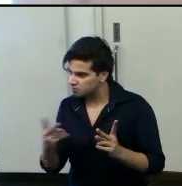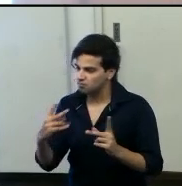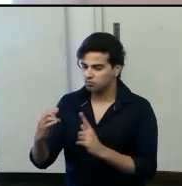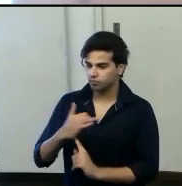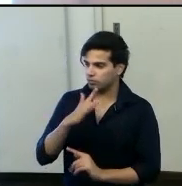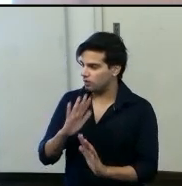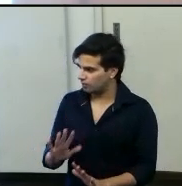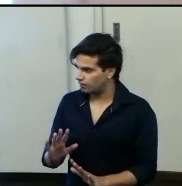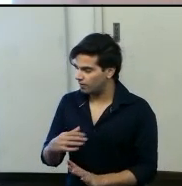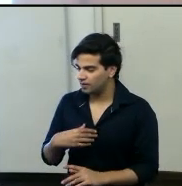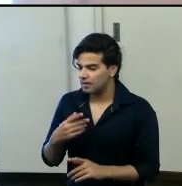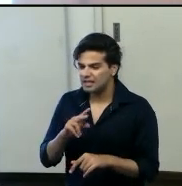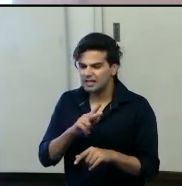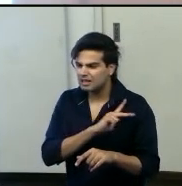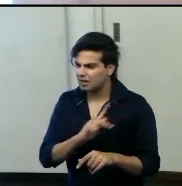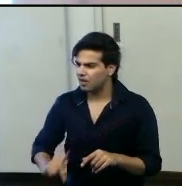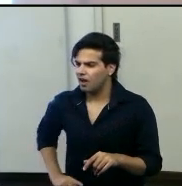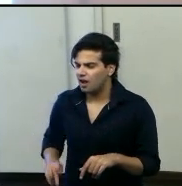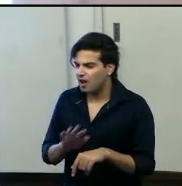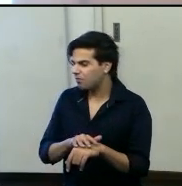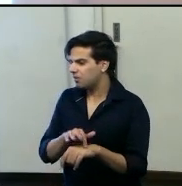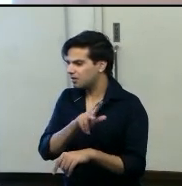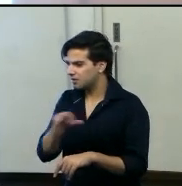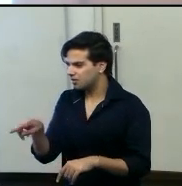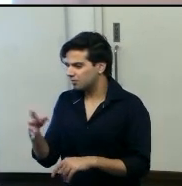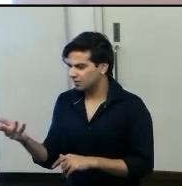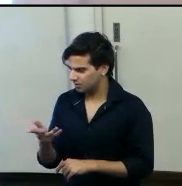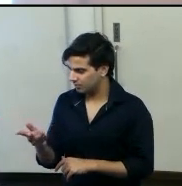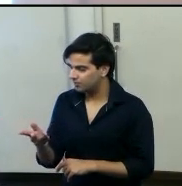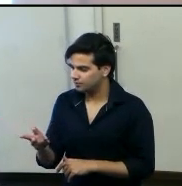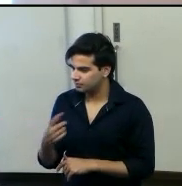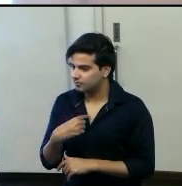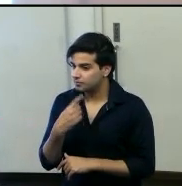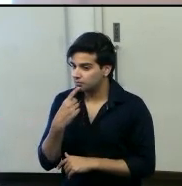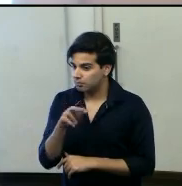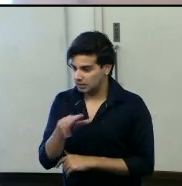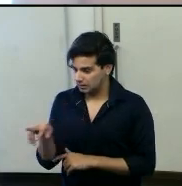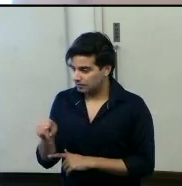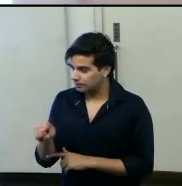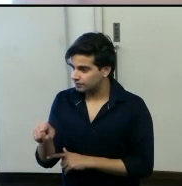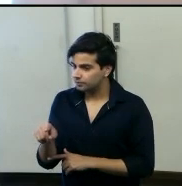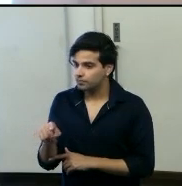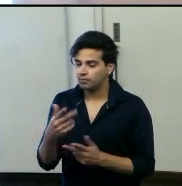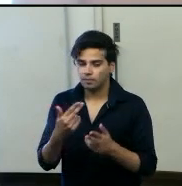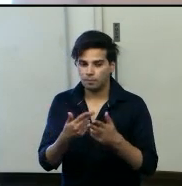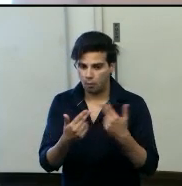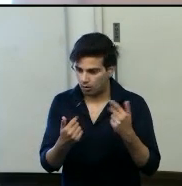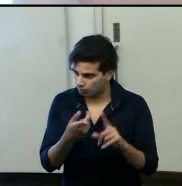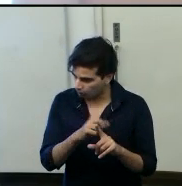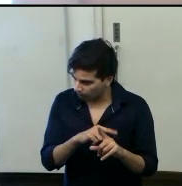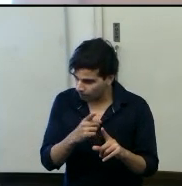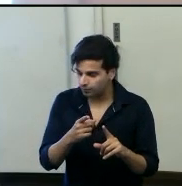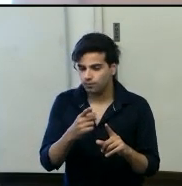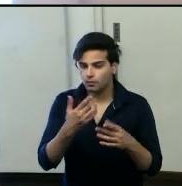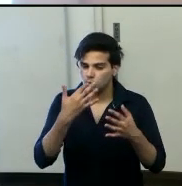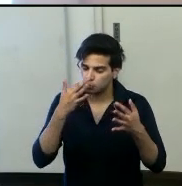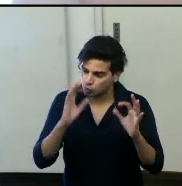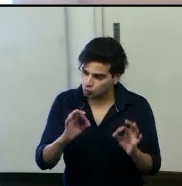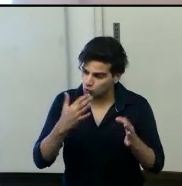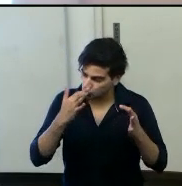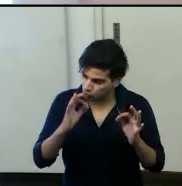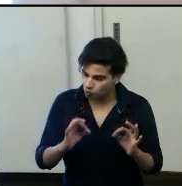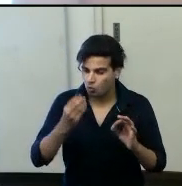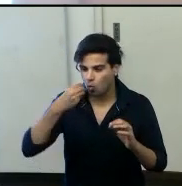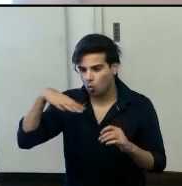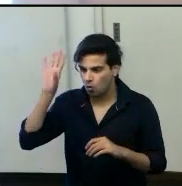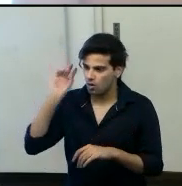when I say Kannada experiences, I am again referring to poets from really, really